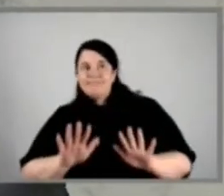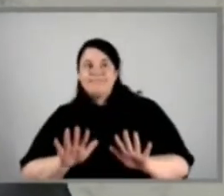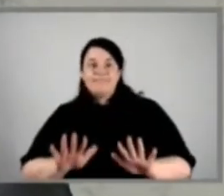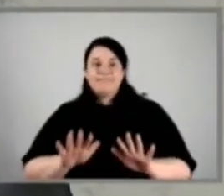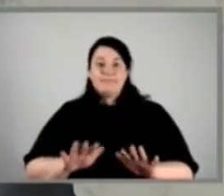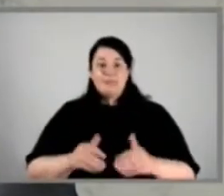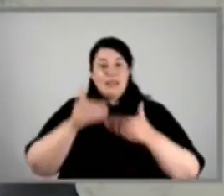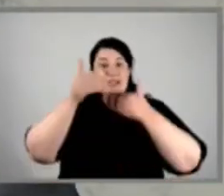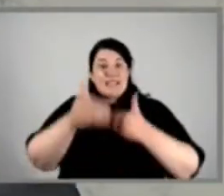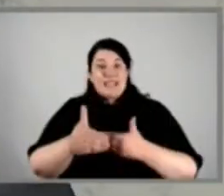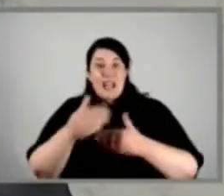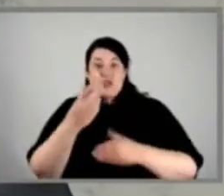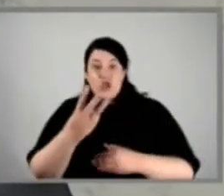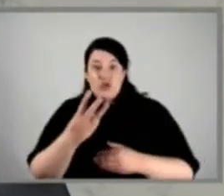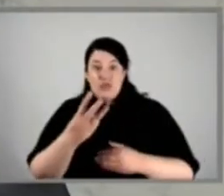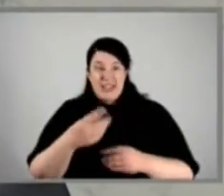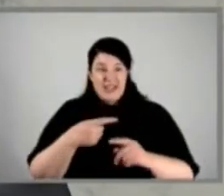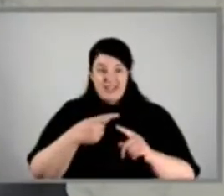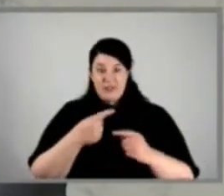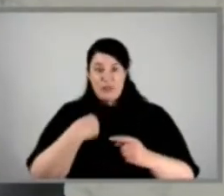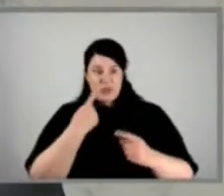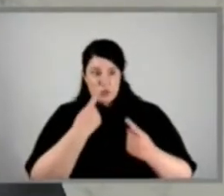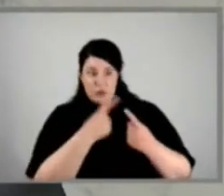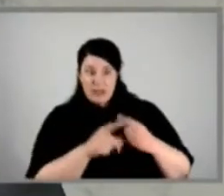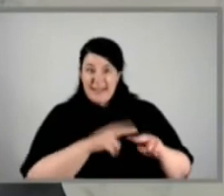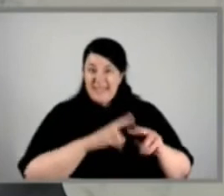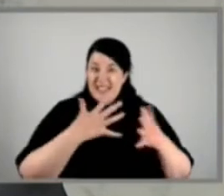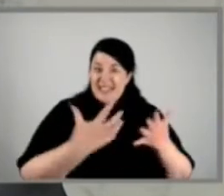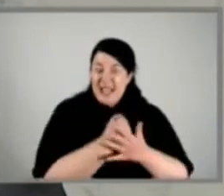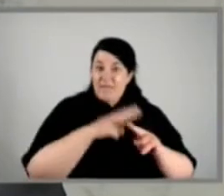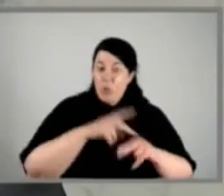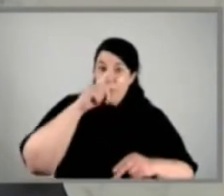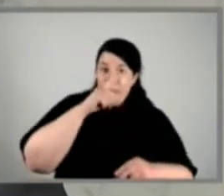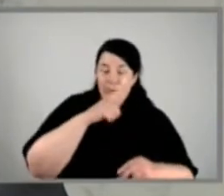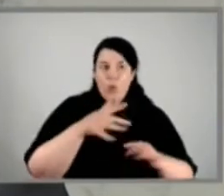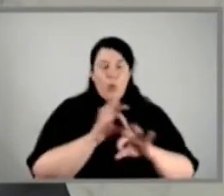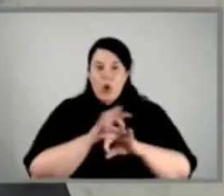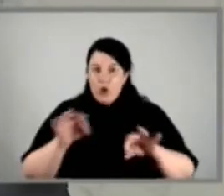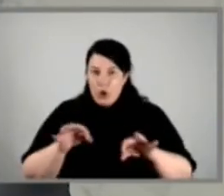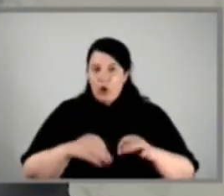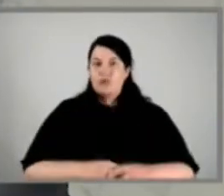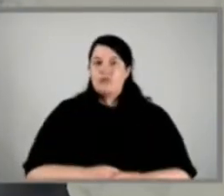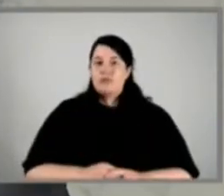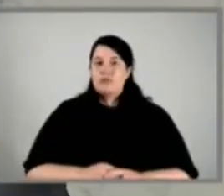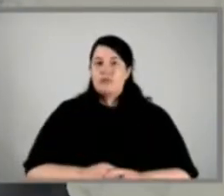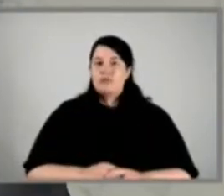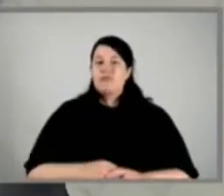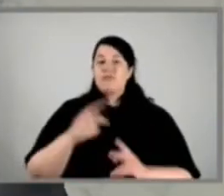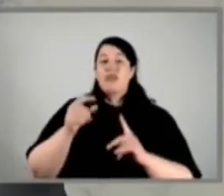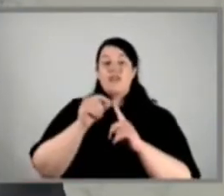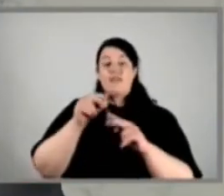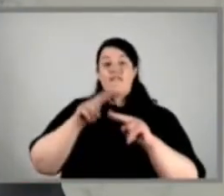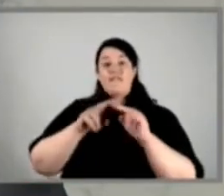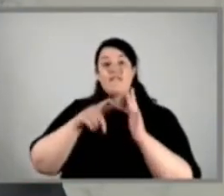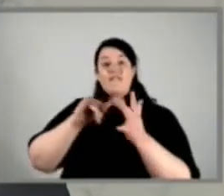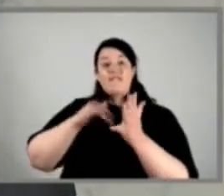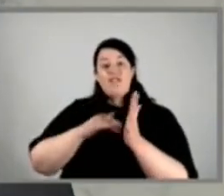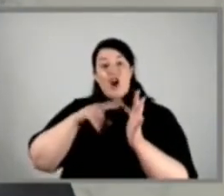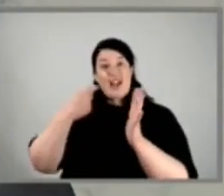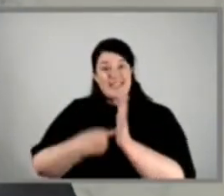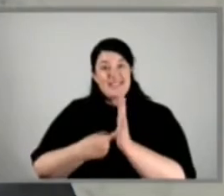they effective? Are they safe? We had very good information on the Pfizer vaccine, which we are signed up to this